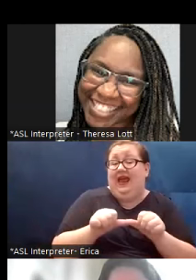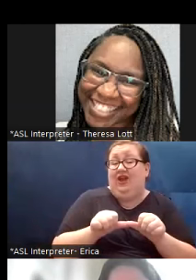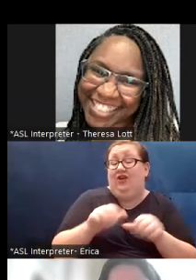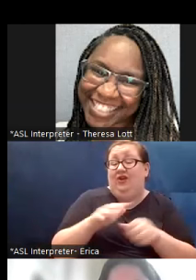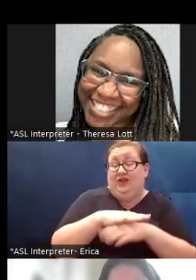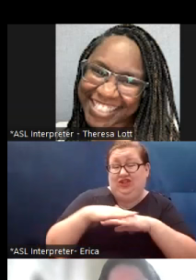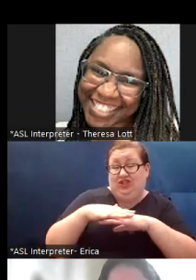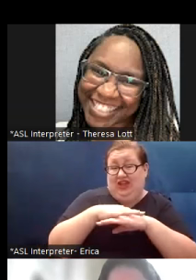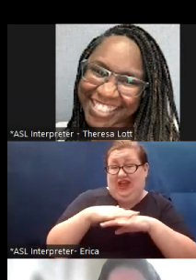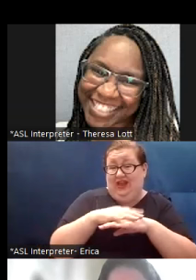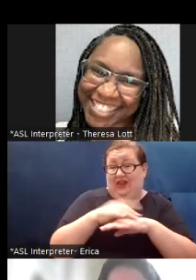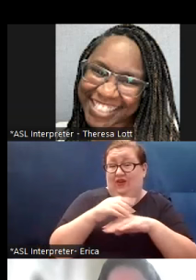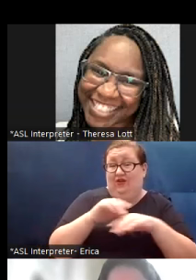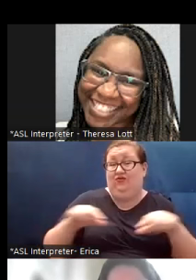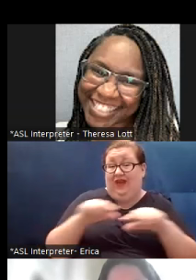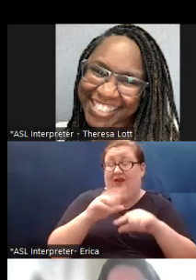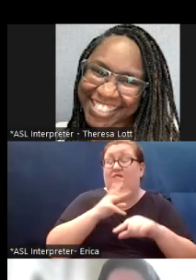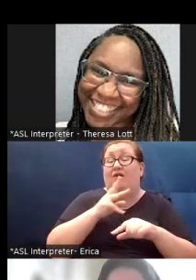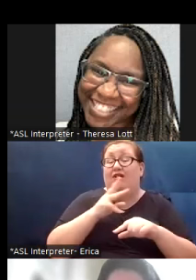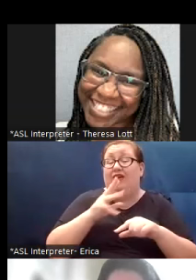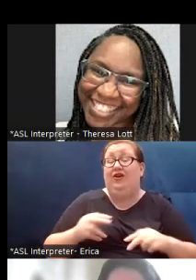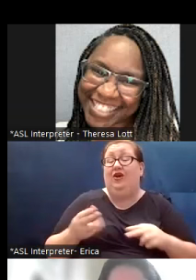increase